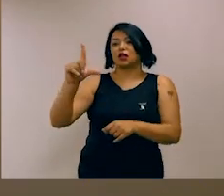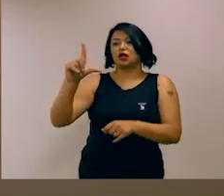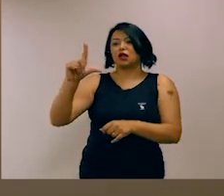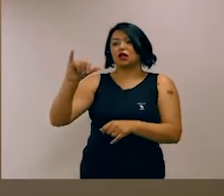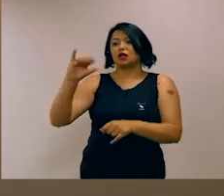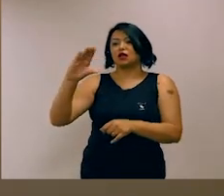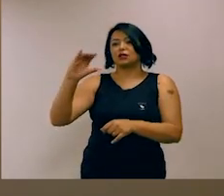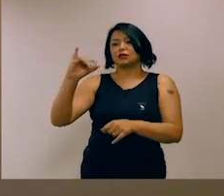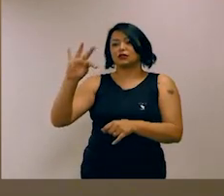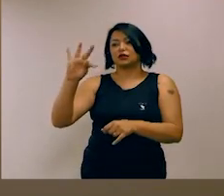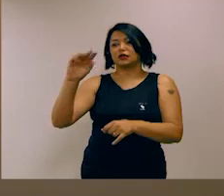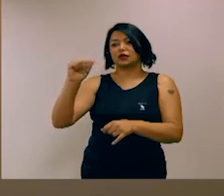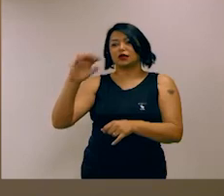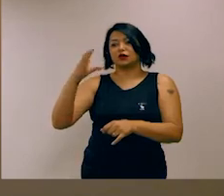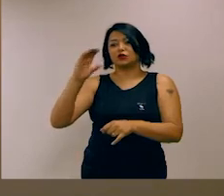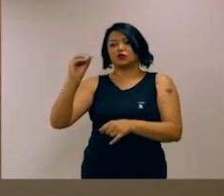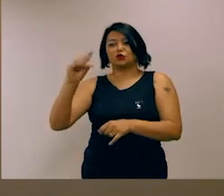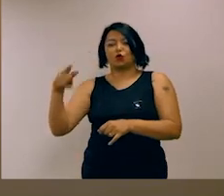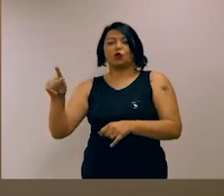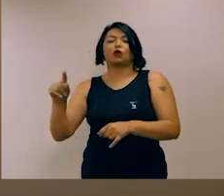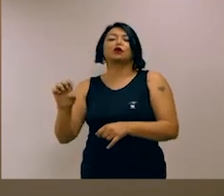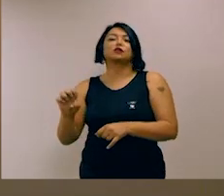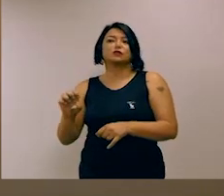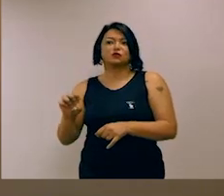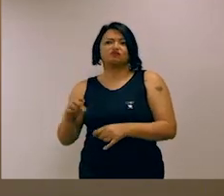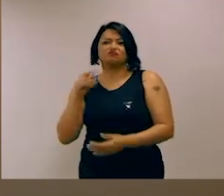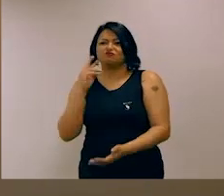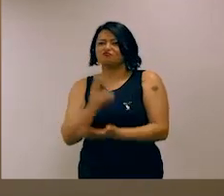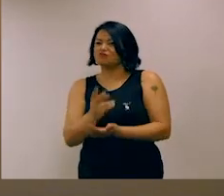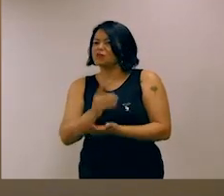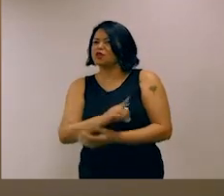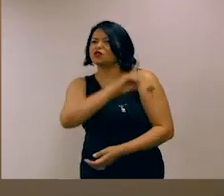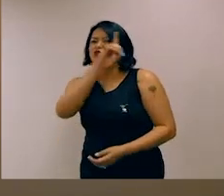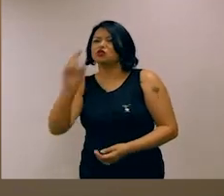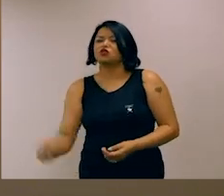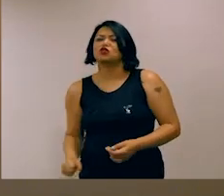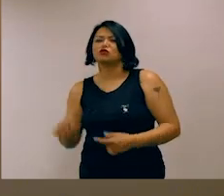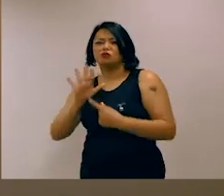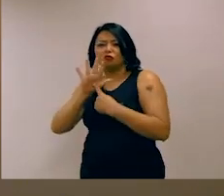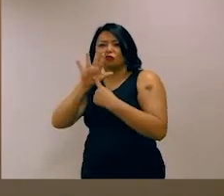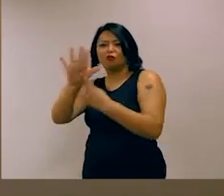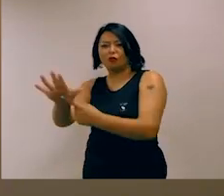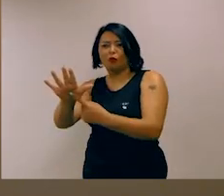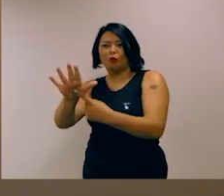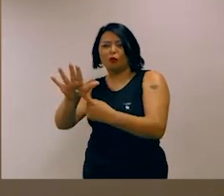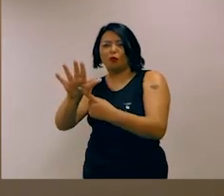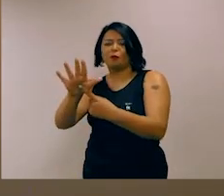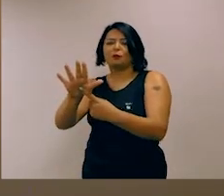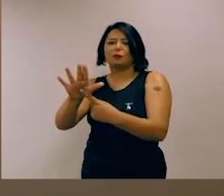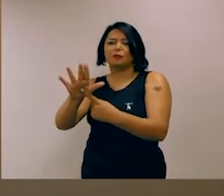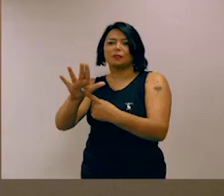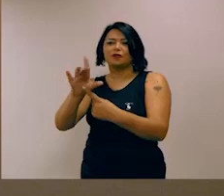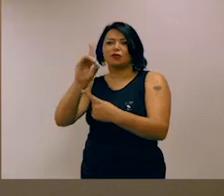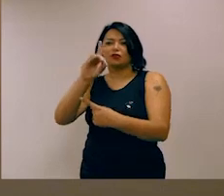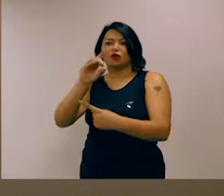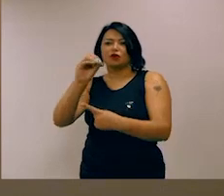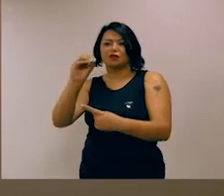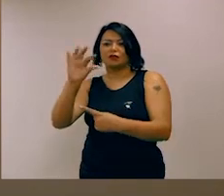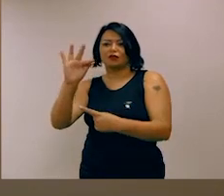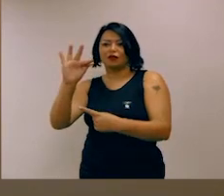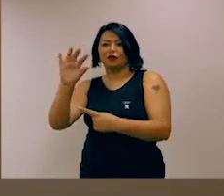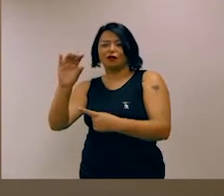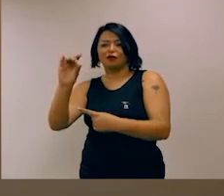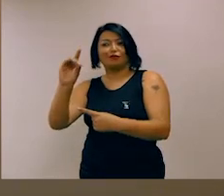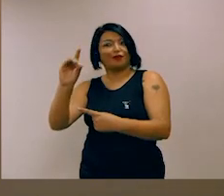public biddings and also public notices on the same day they are published. And nowadays, we're